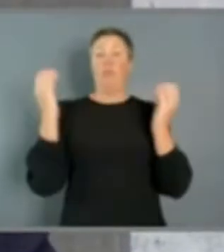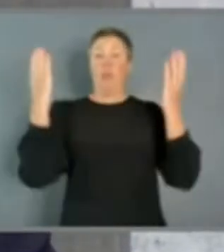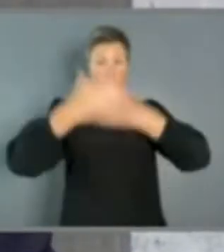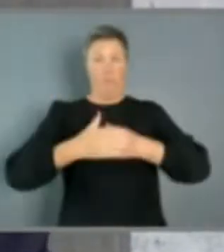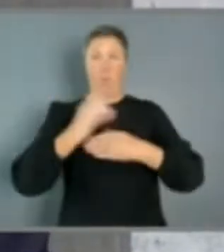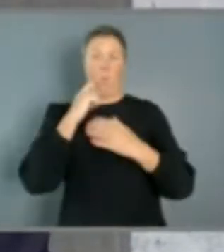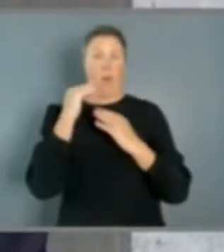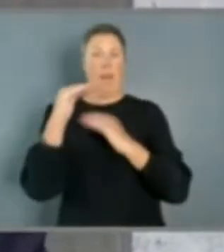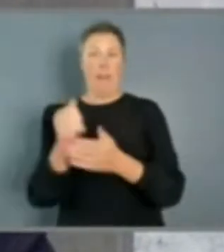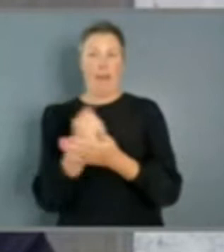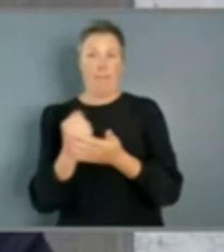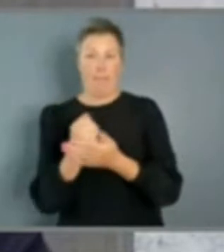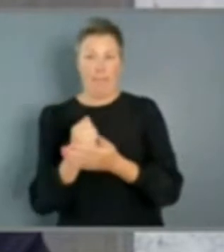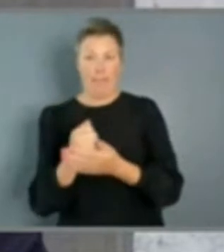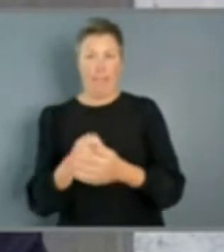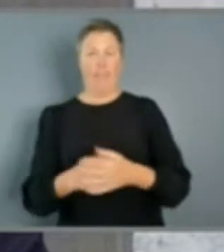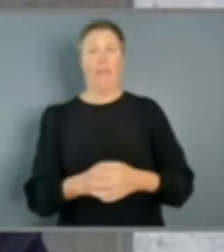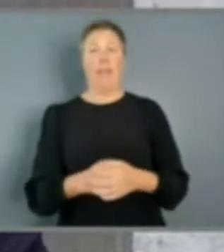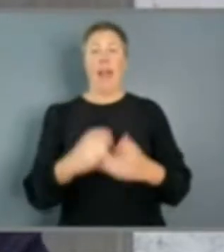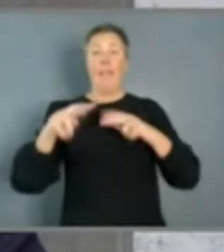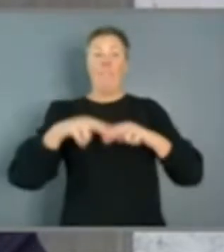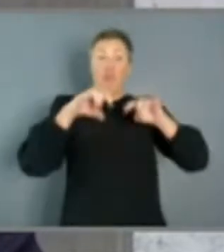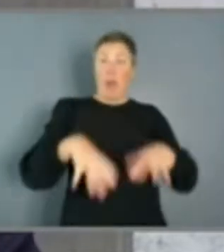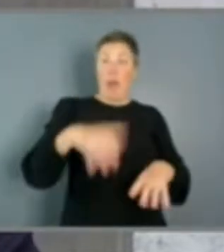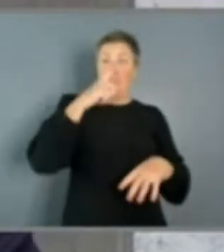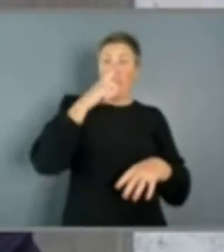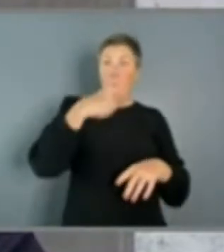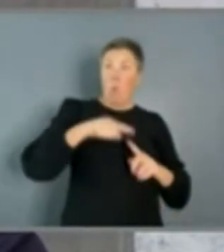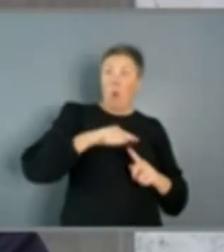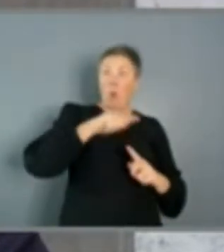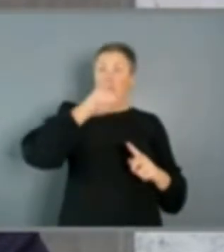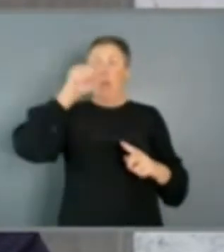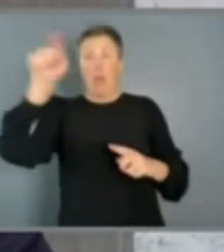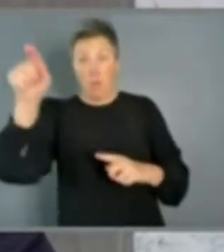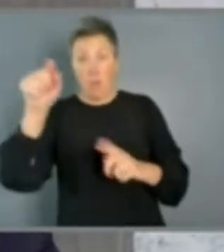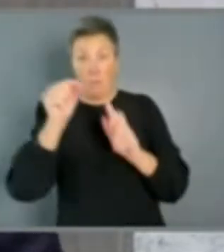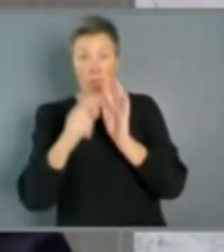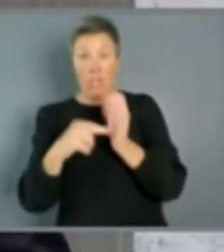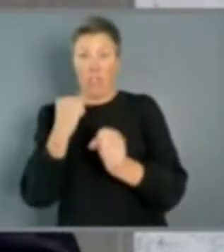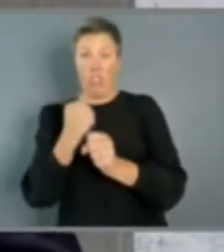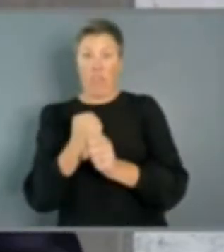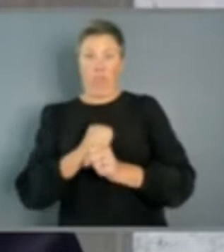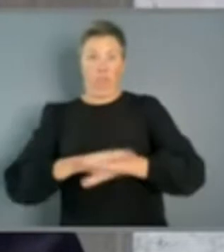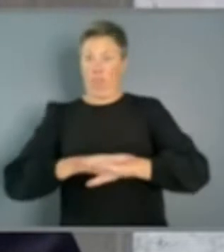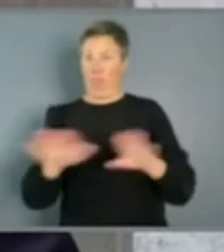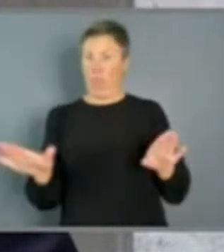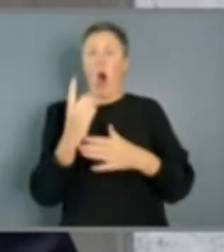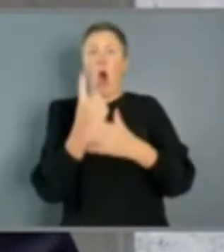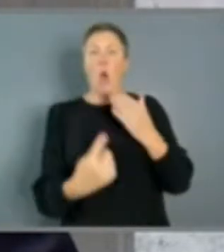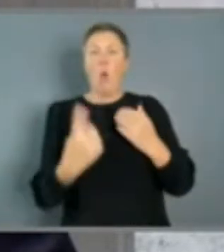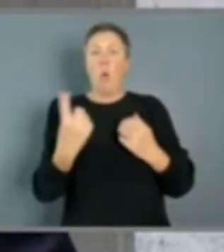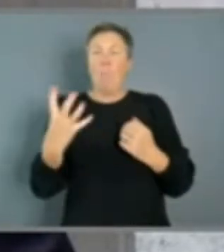travel exemptions by Australians to Papua New Guinea, except for essential and critical workers, including humanitarian